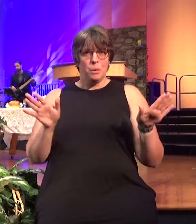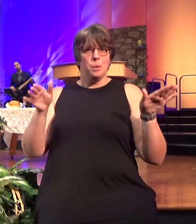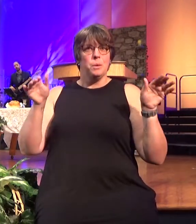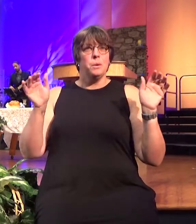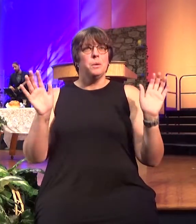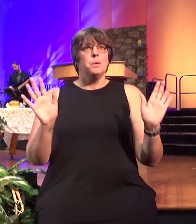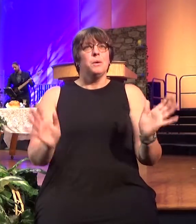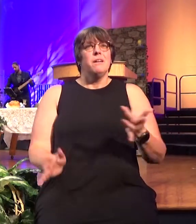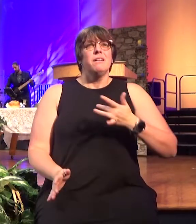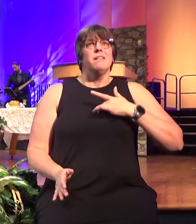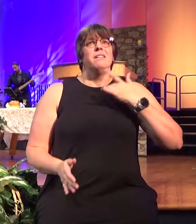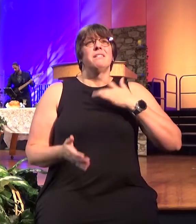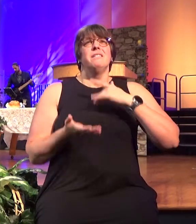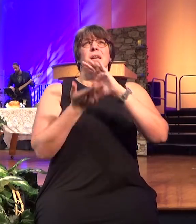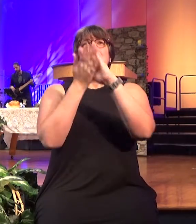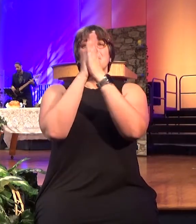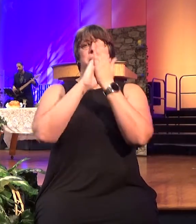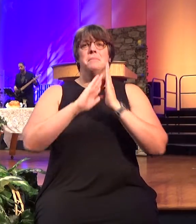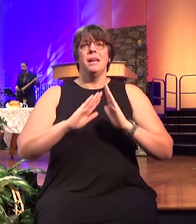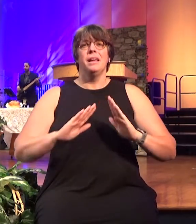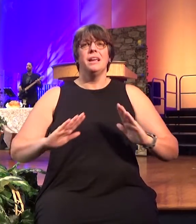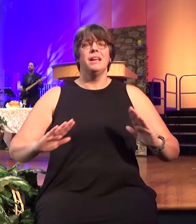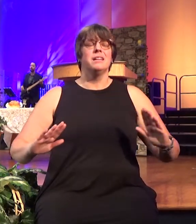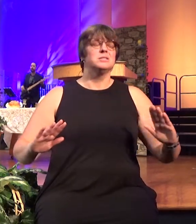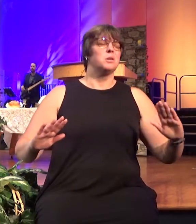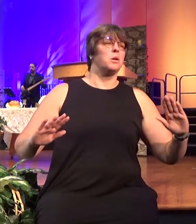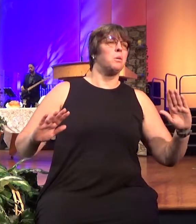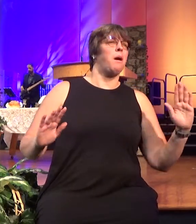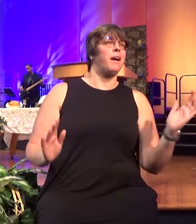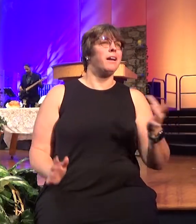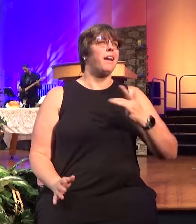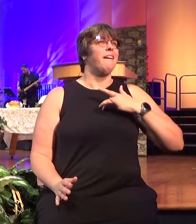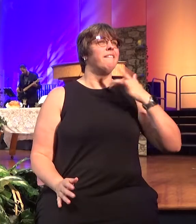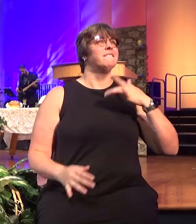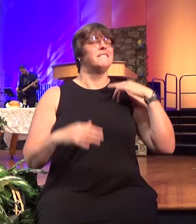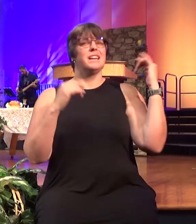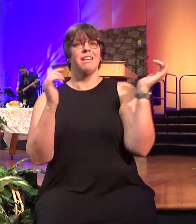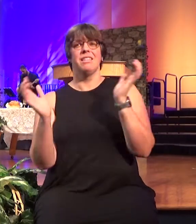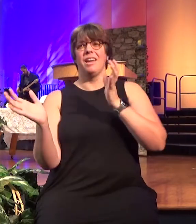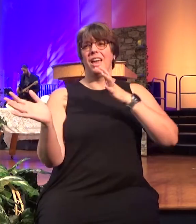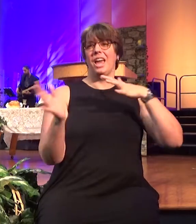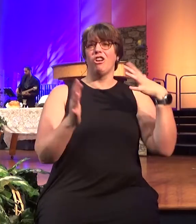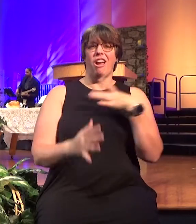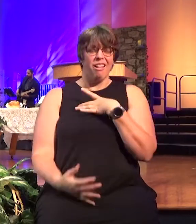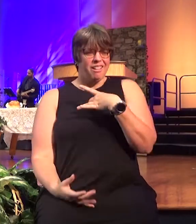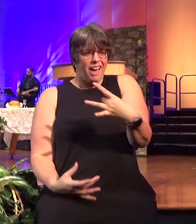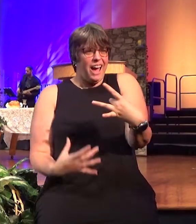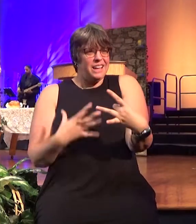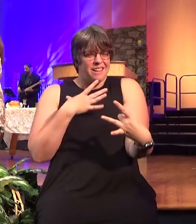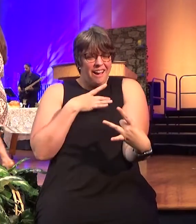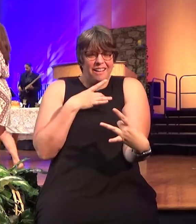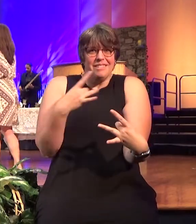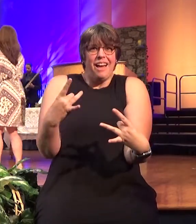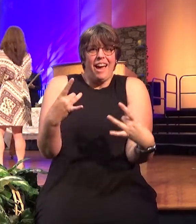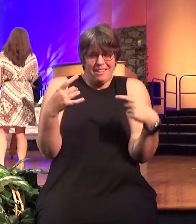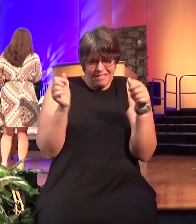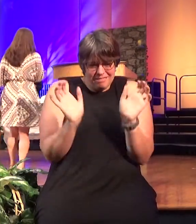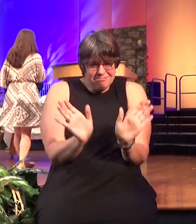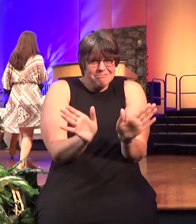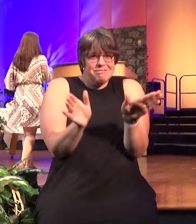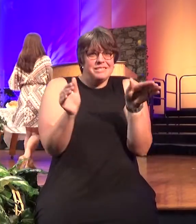me and the air, and I like it, I like it, I like it here, yeah,